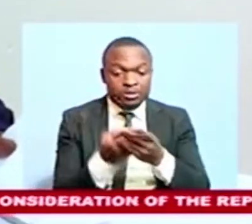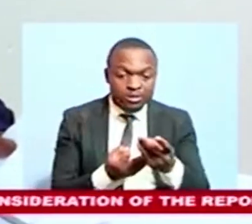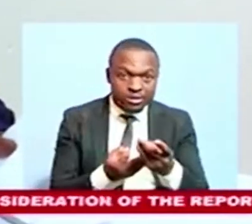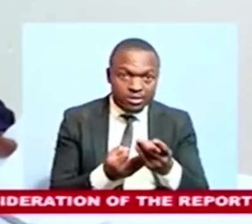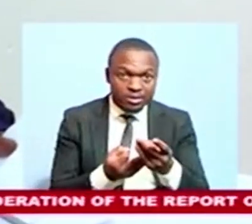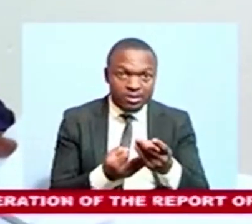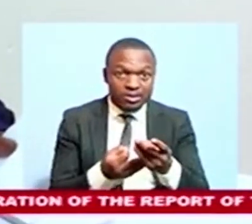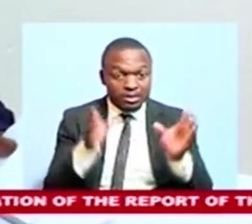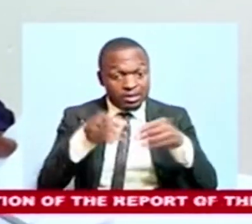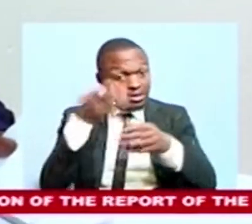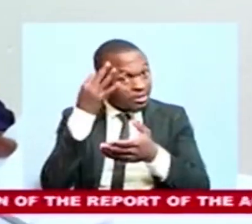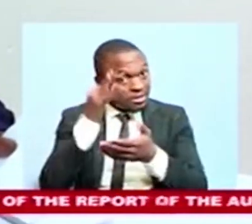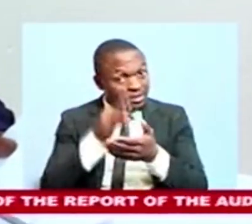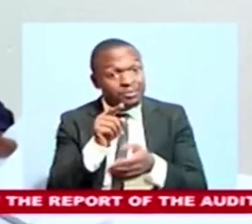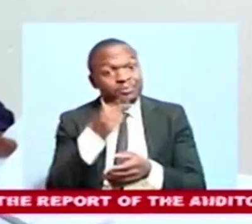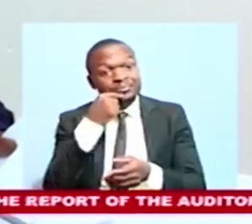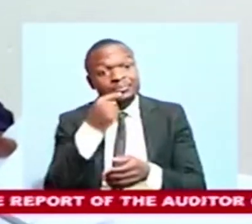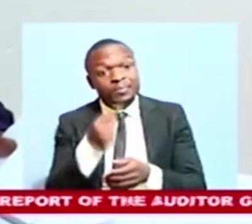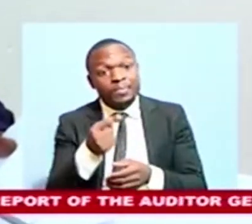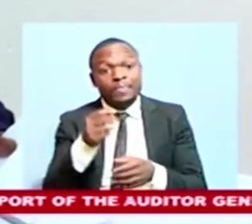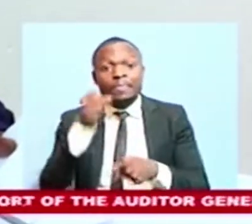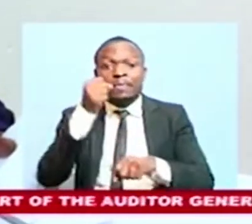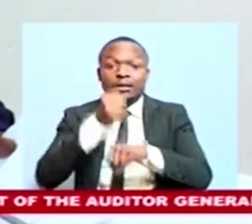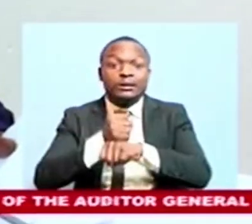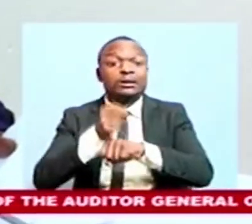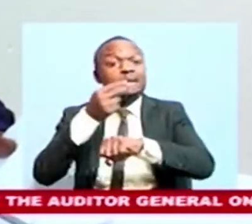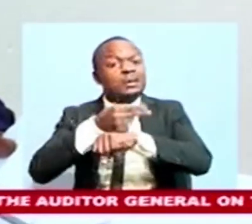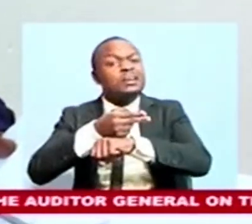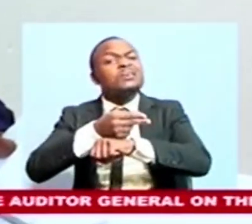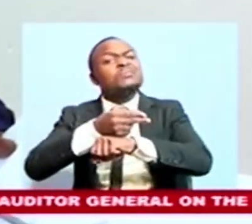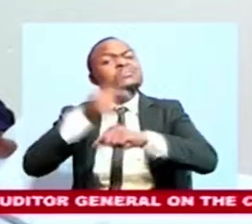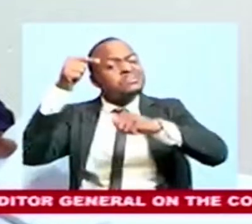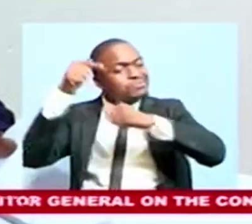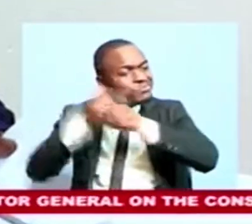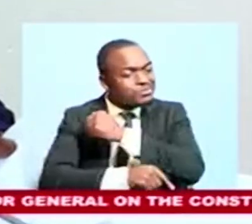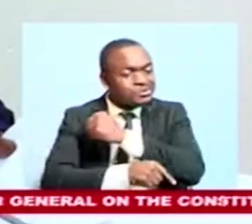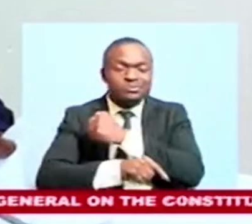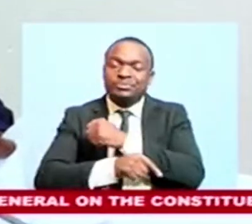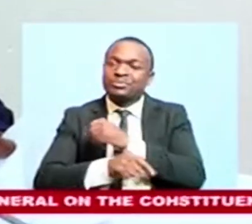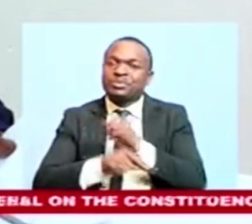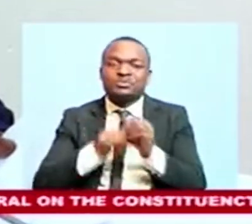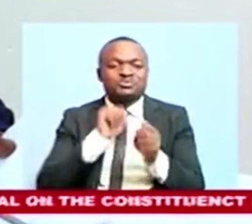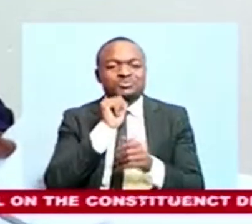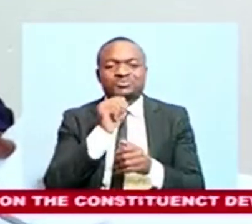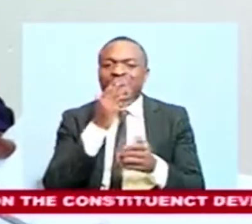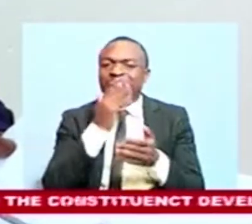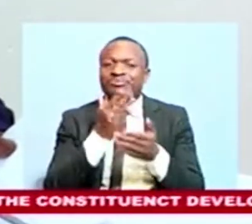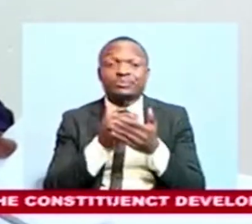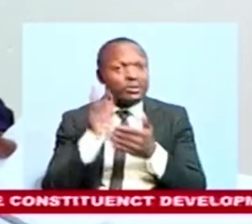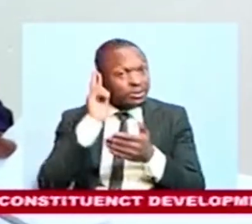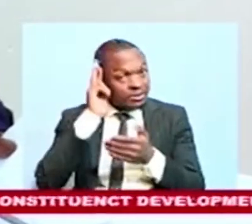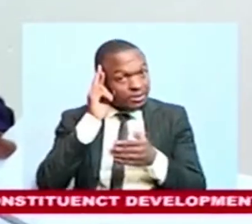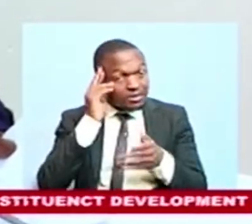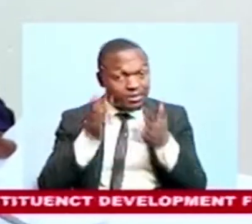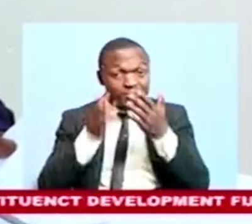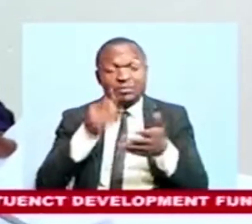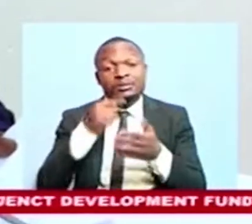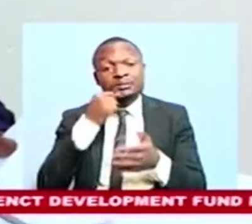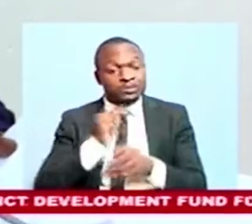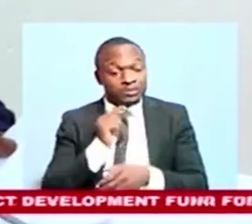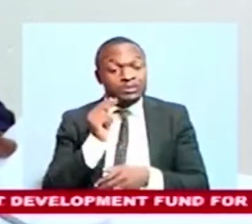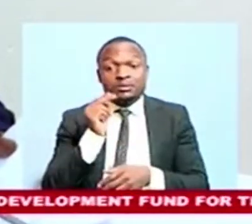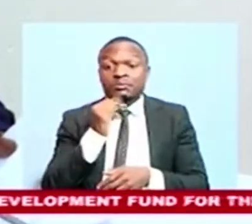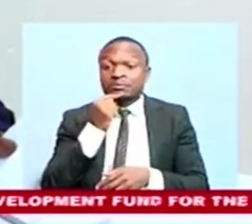The Council Secretary is saying Senga Hill is vast. It does not arise because unless you're telling me that there's no